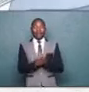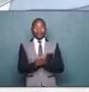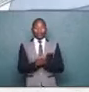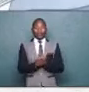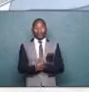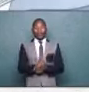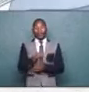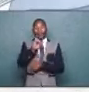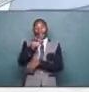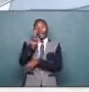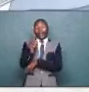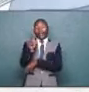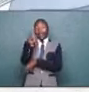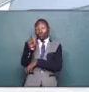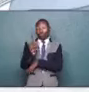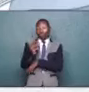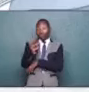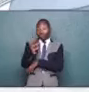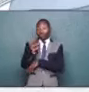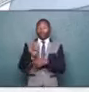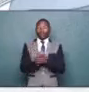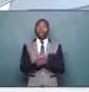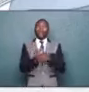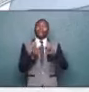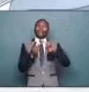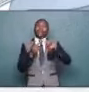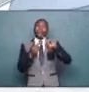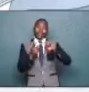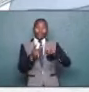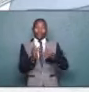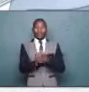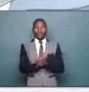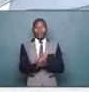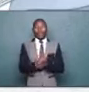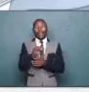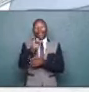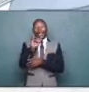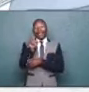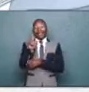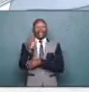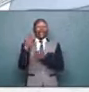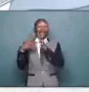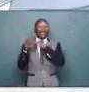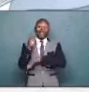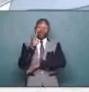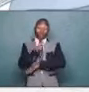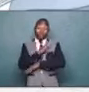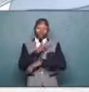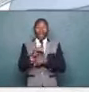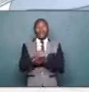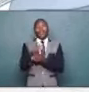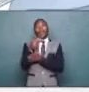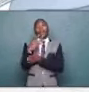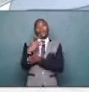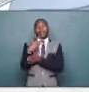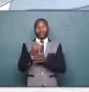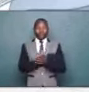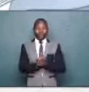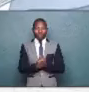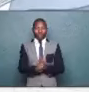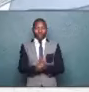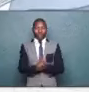the National ID card. Number 2, an expired National ID card. And number 3,